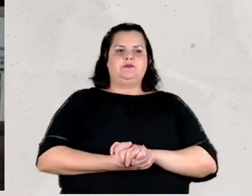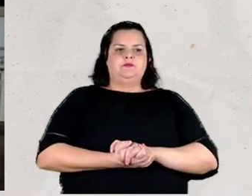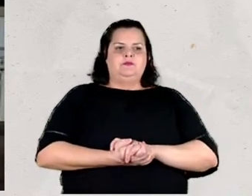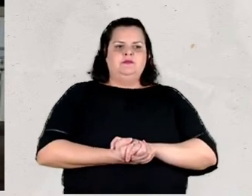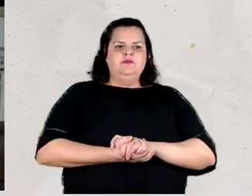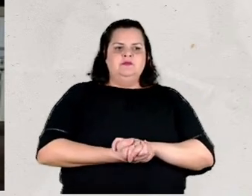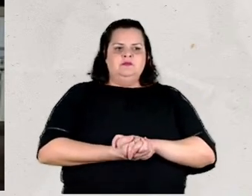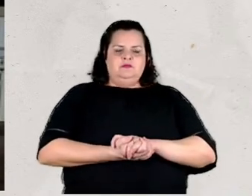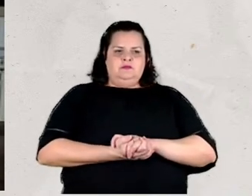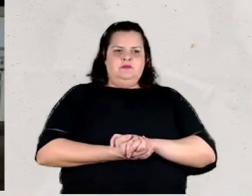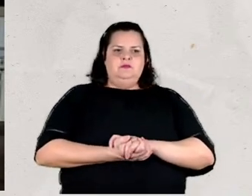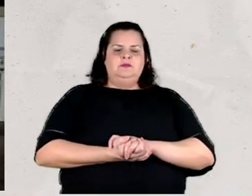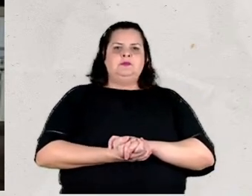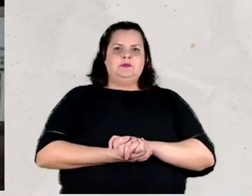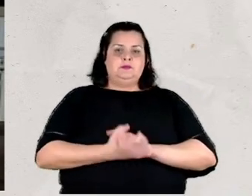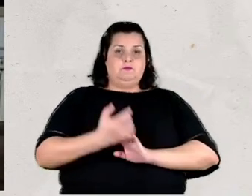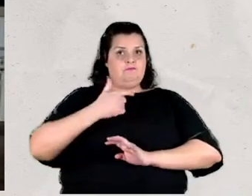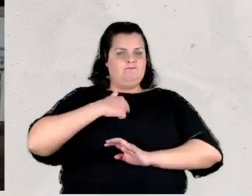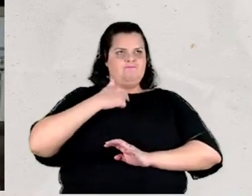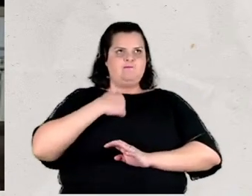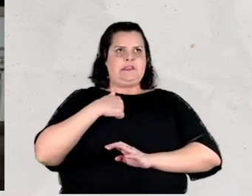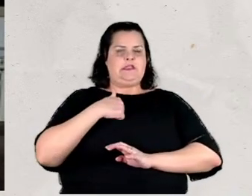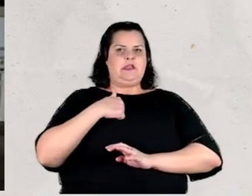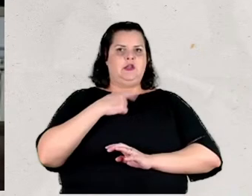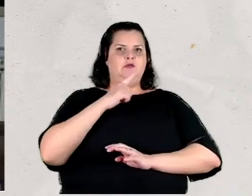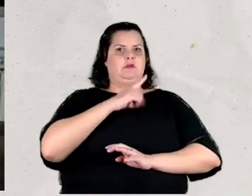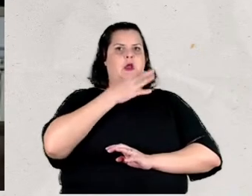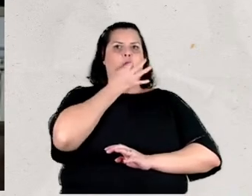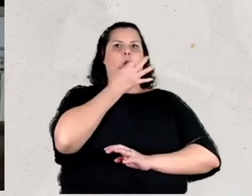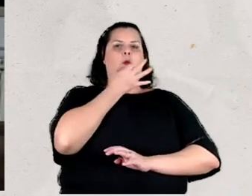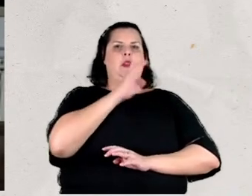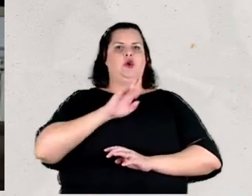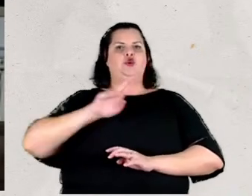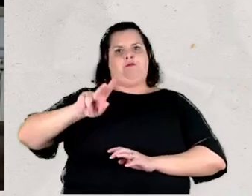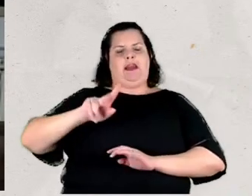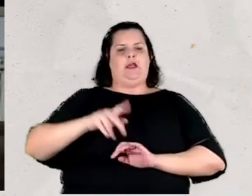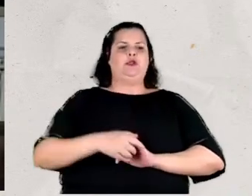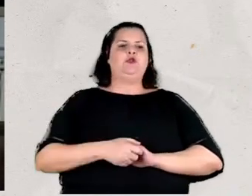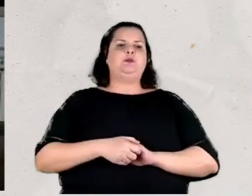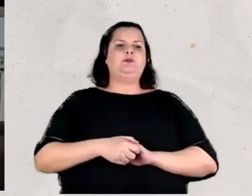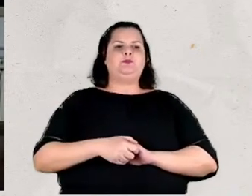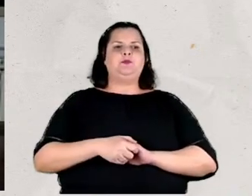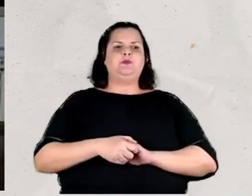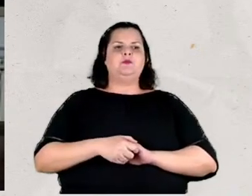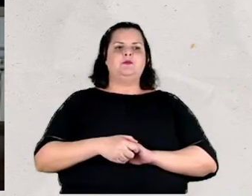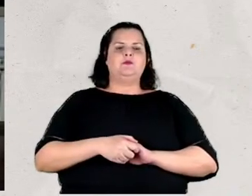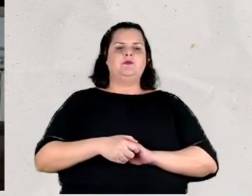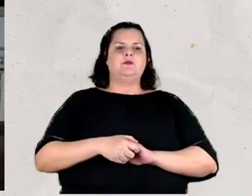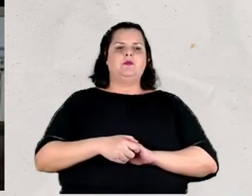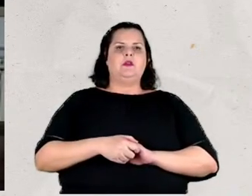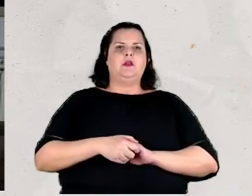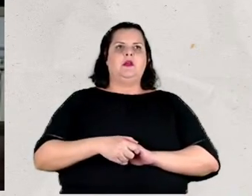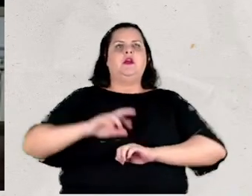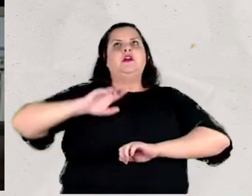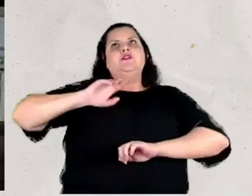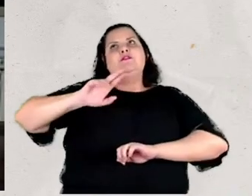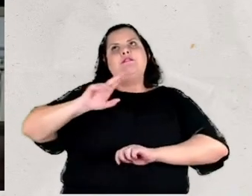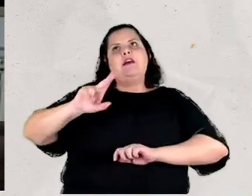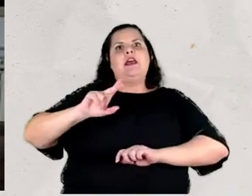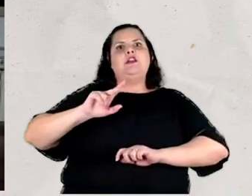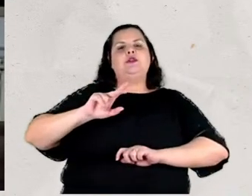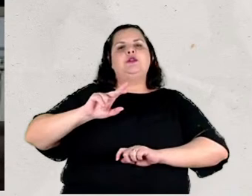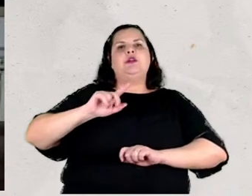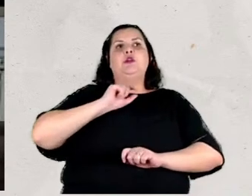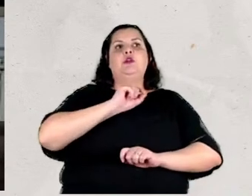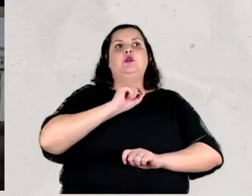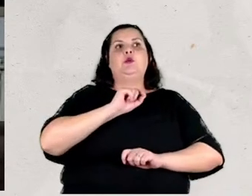narrative than the historical narrative that was expressed in these letters. But what really